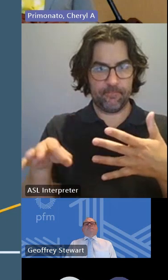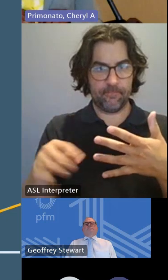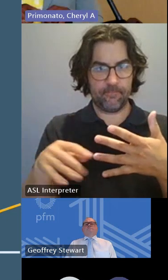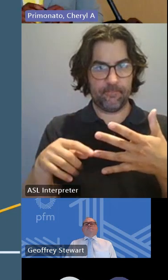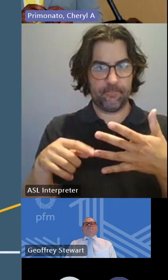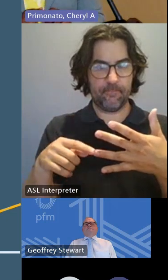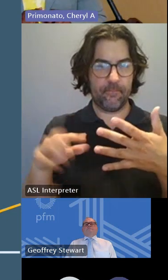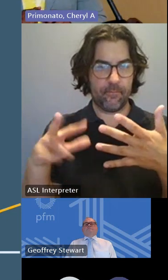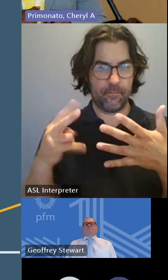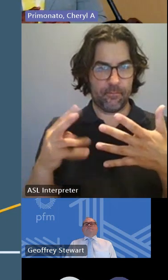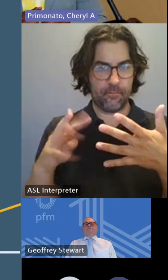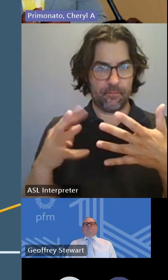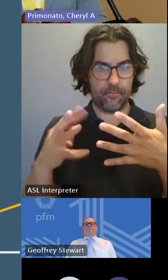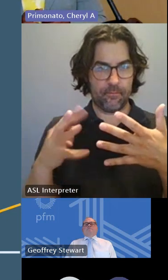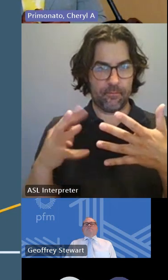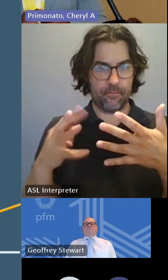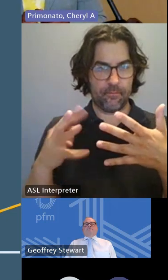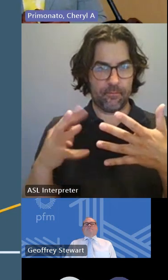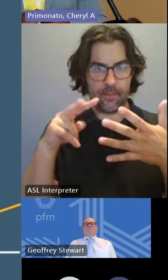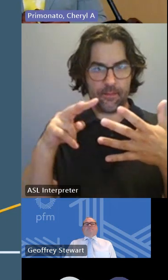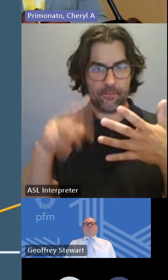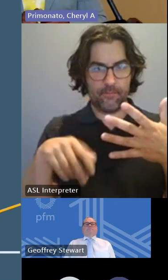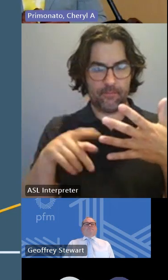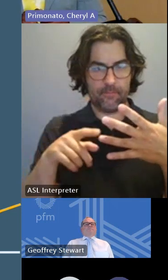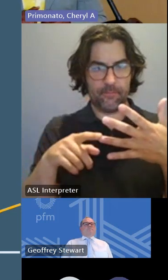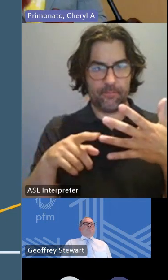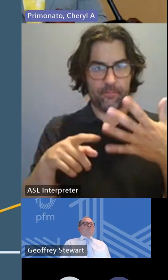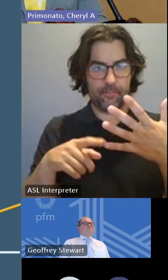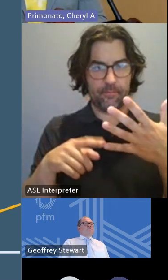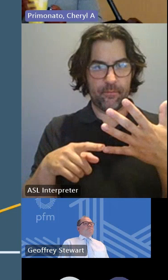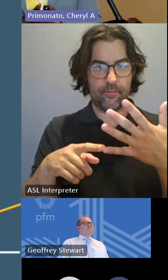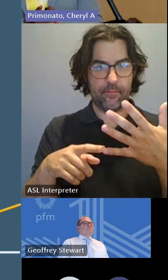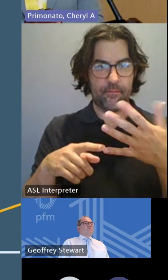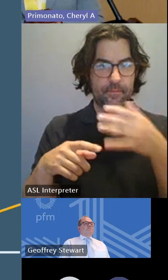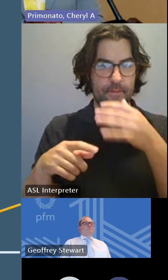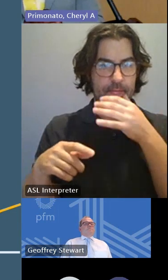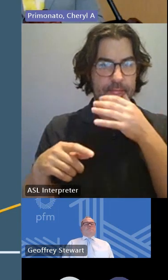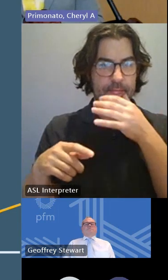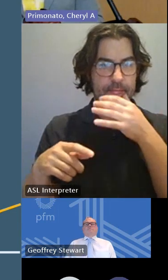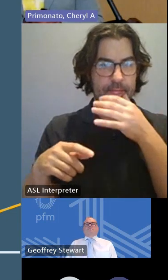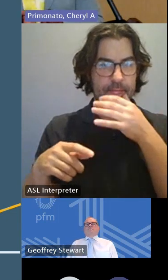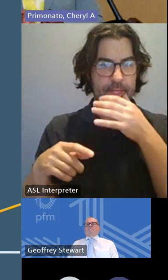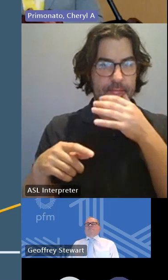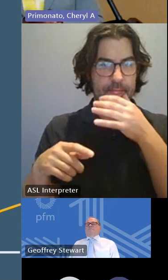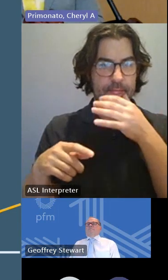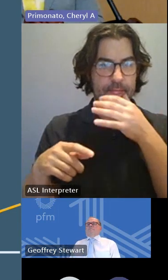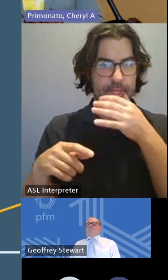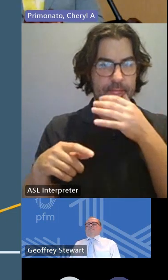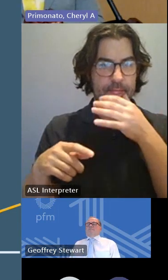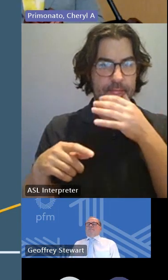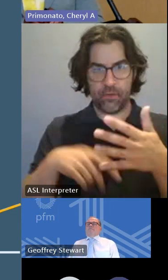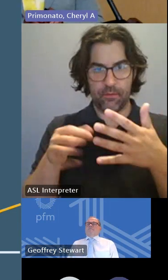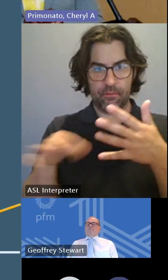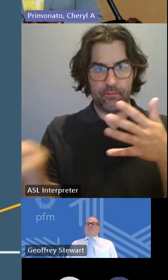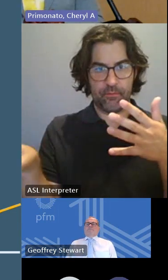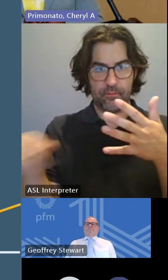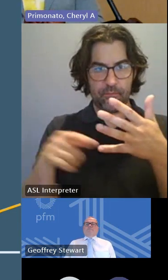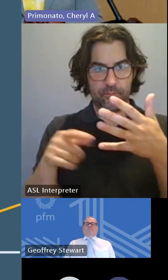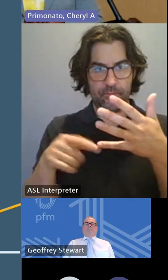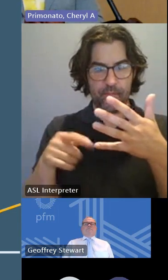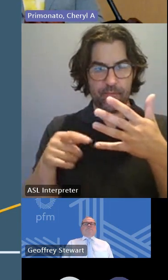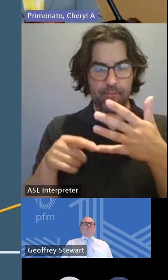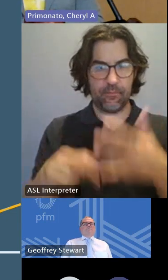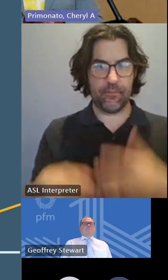deferred for up to 10 years after the project is complete. And I mentioned that transit projects can borrow up to 49% of eligible